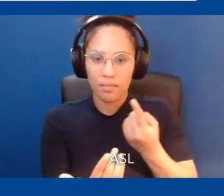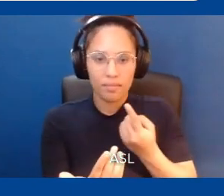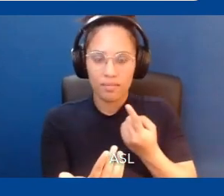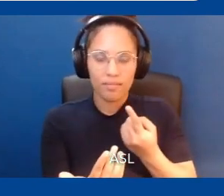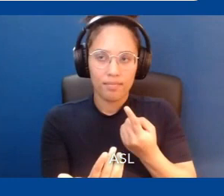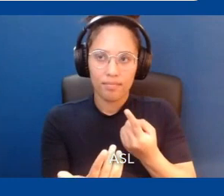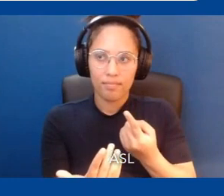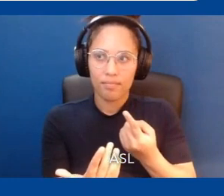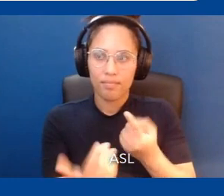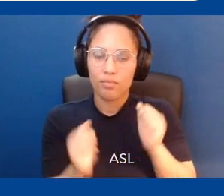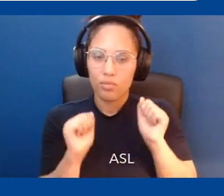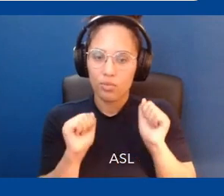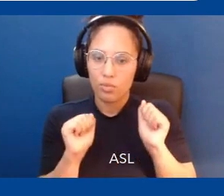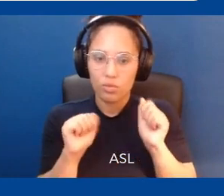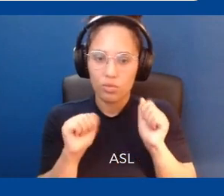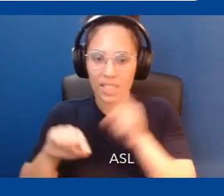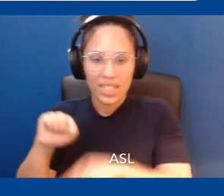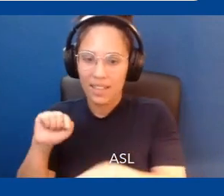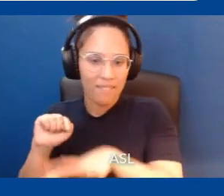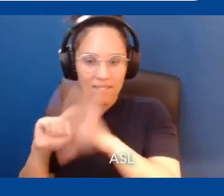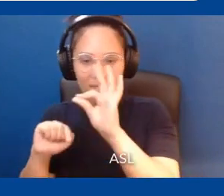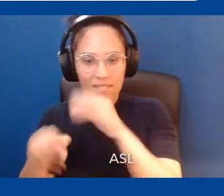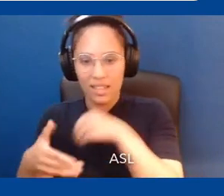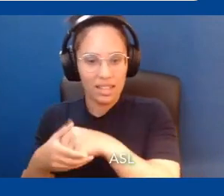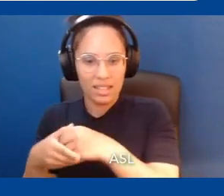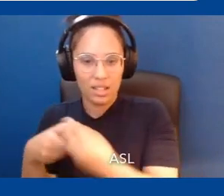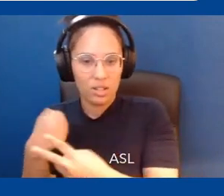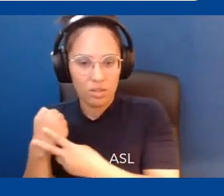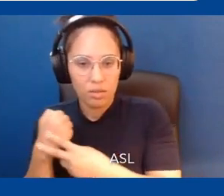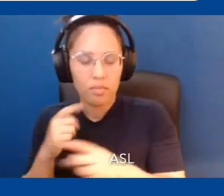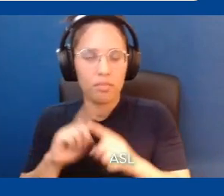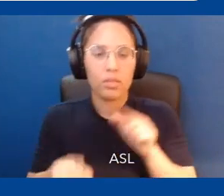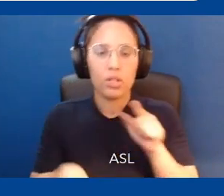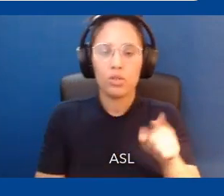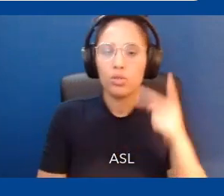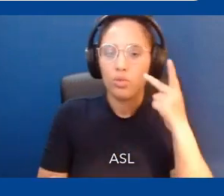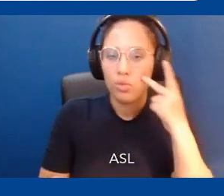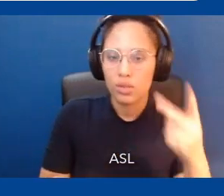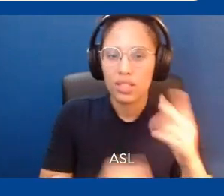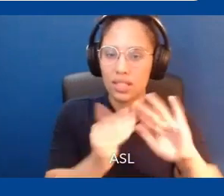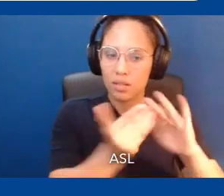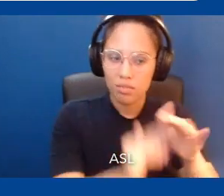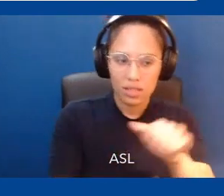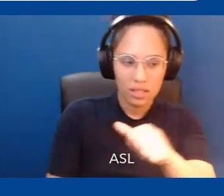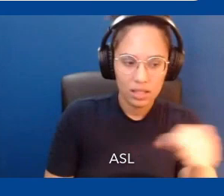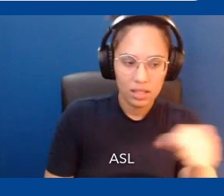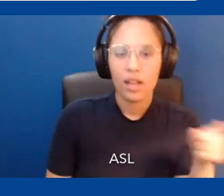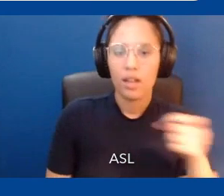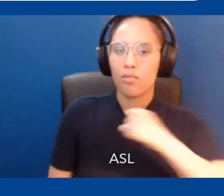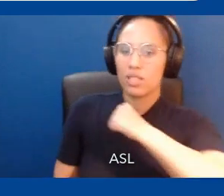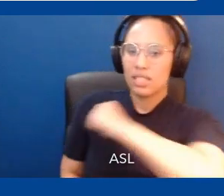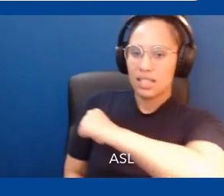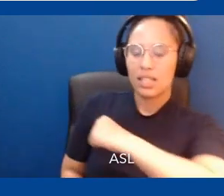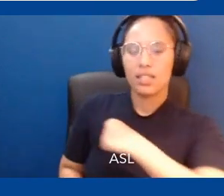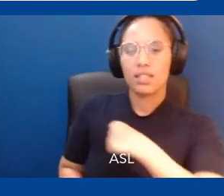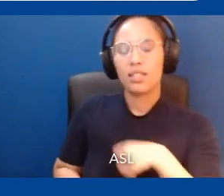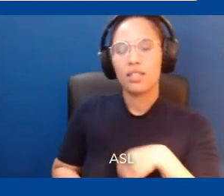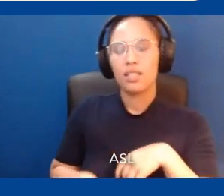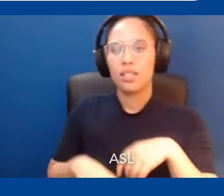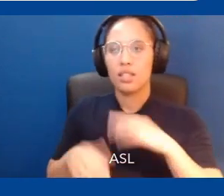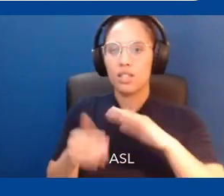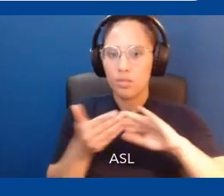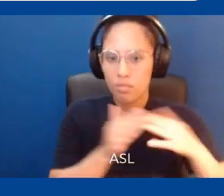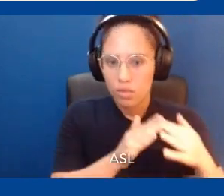It's that their own practices of resistance, of community, their point of view,